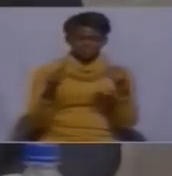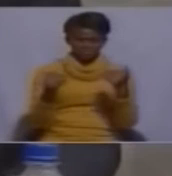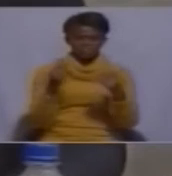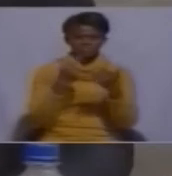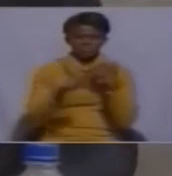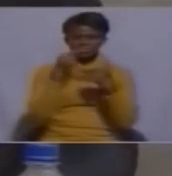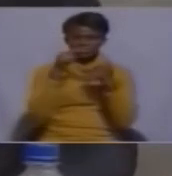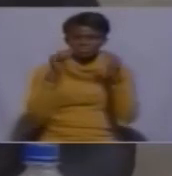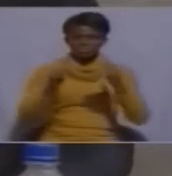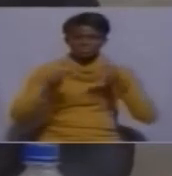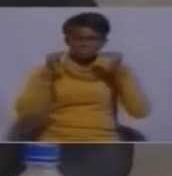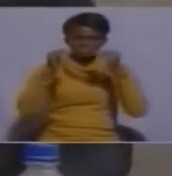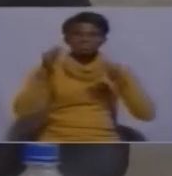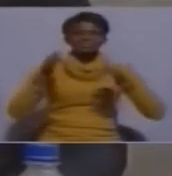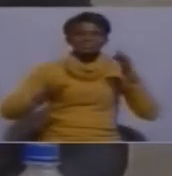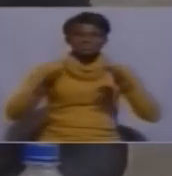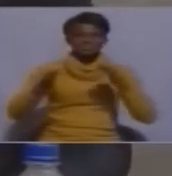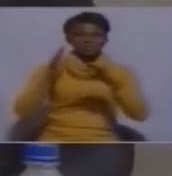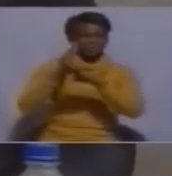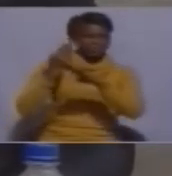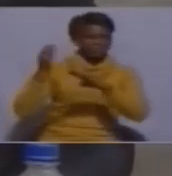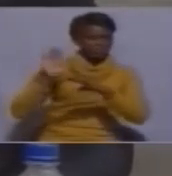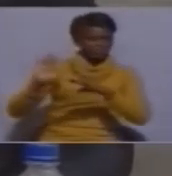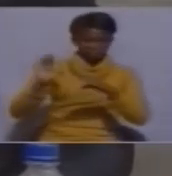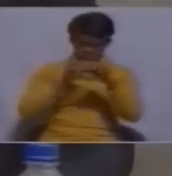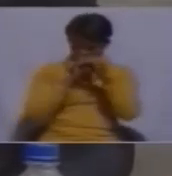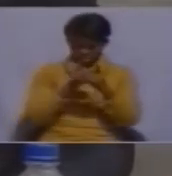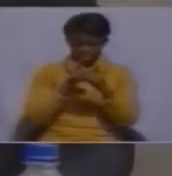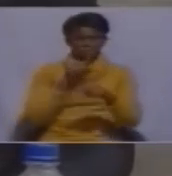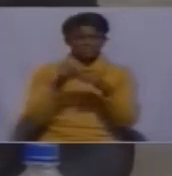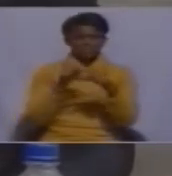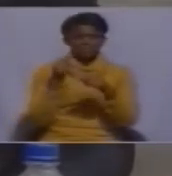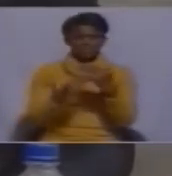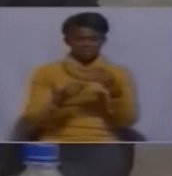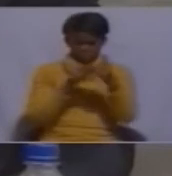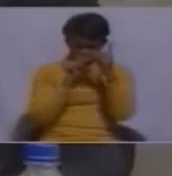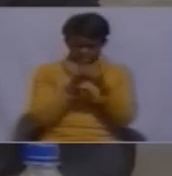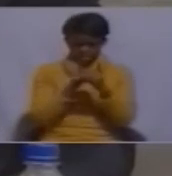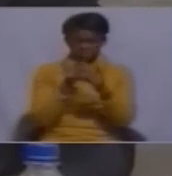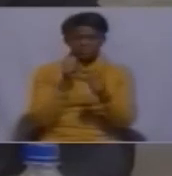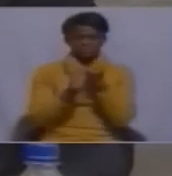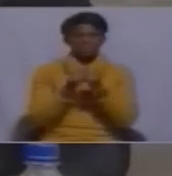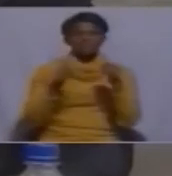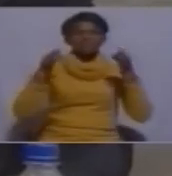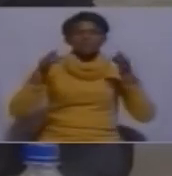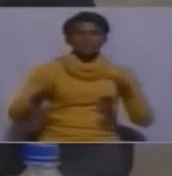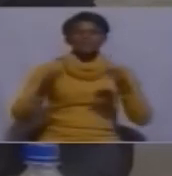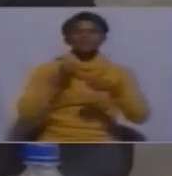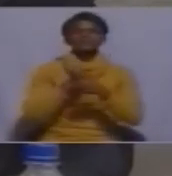the Supreme Court is bound by its earlier decision, meaning that a decision which a judge made earlier